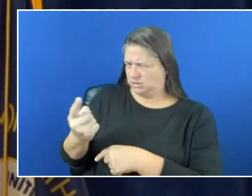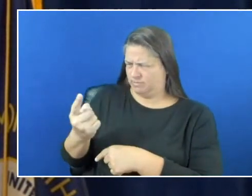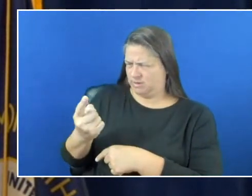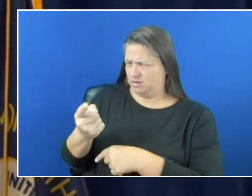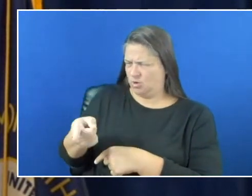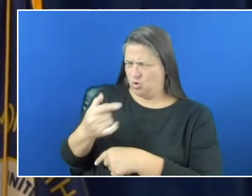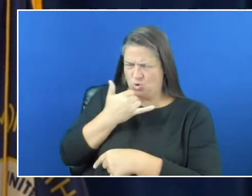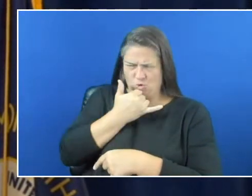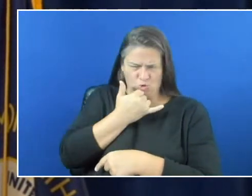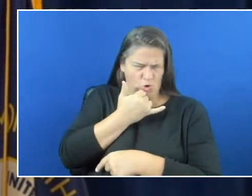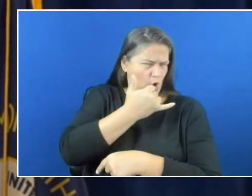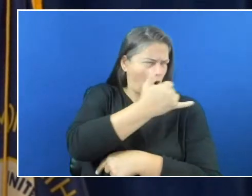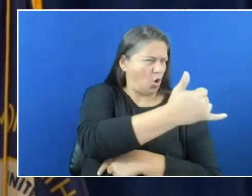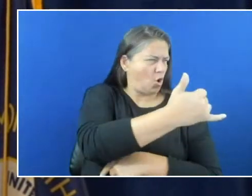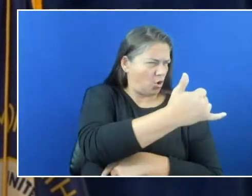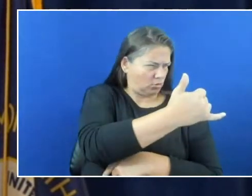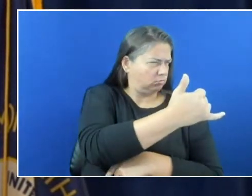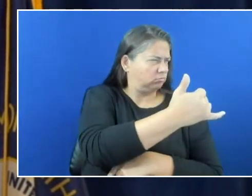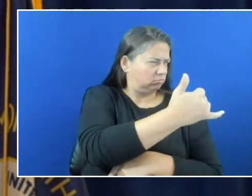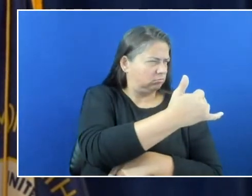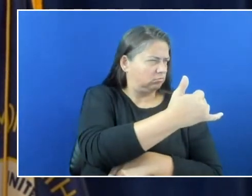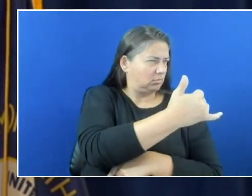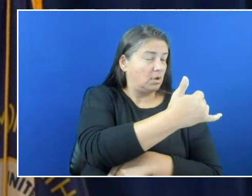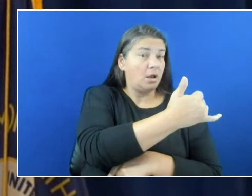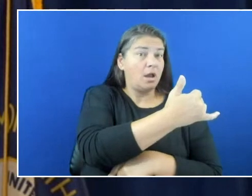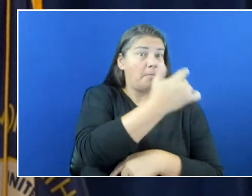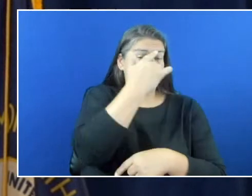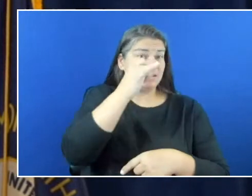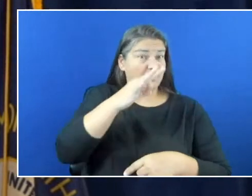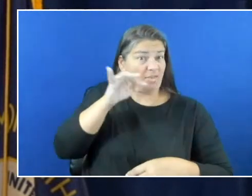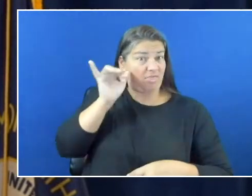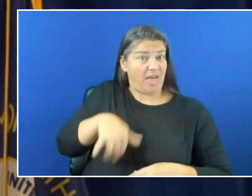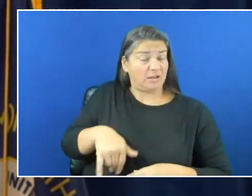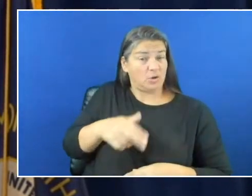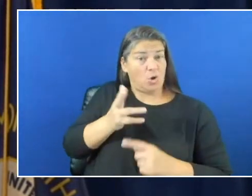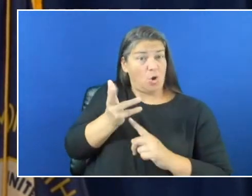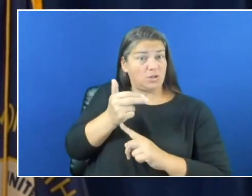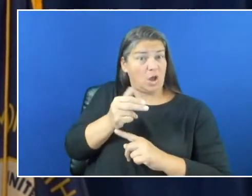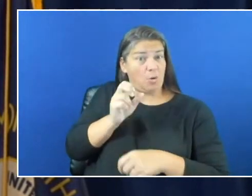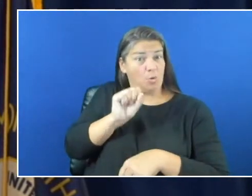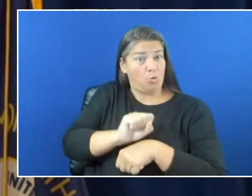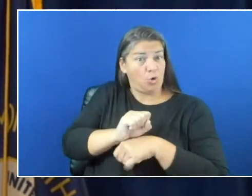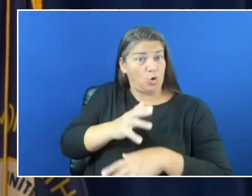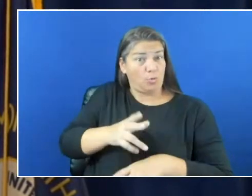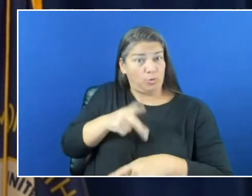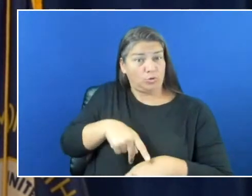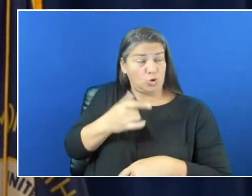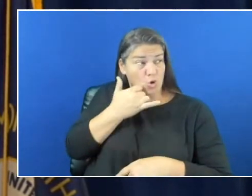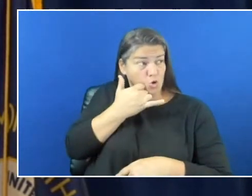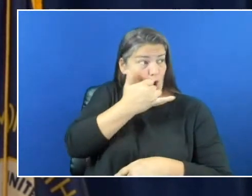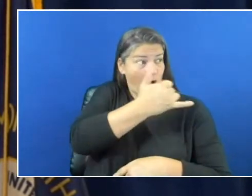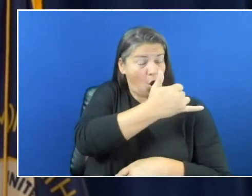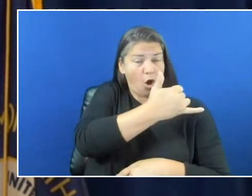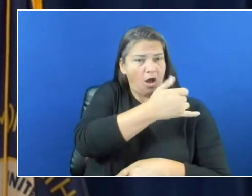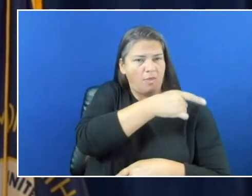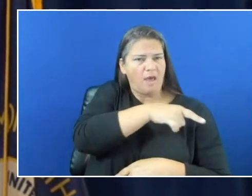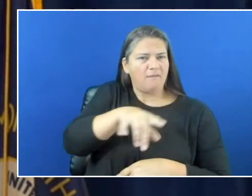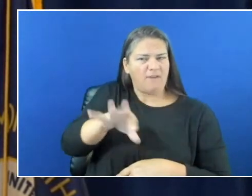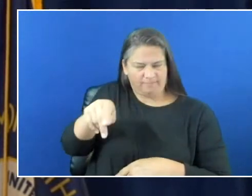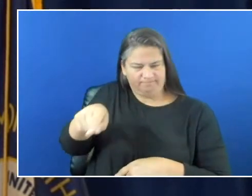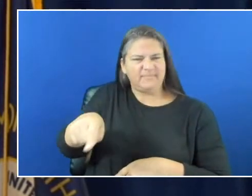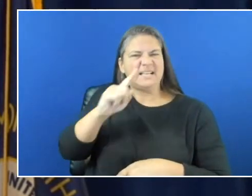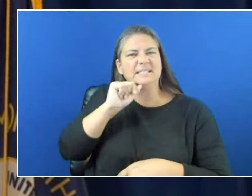girl was pulled out of the most traumatic experiences possible and given a new opportunity at